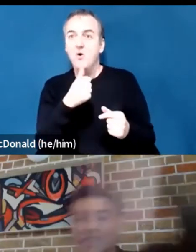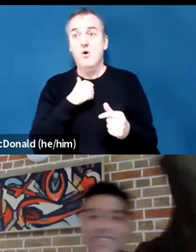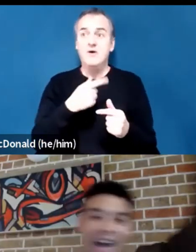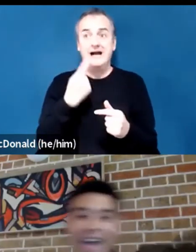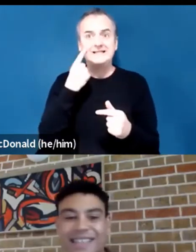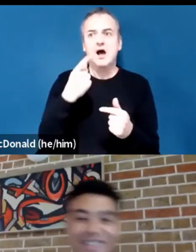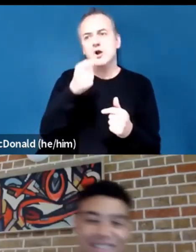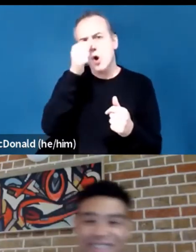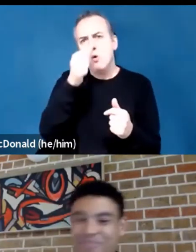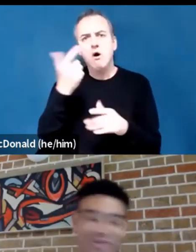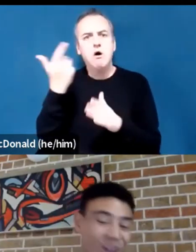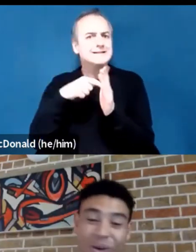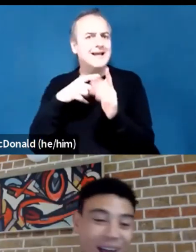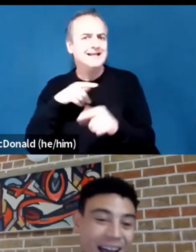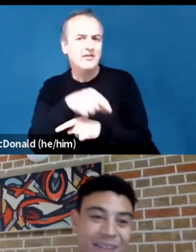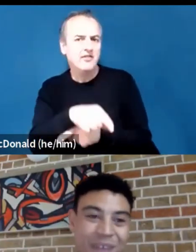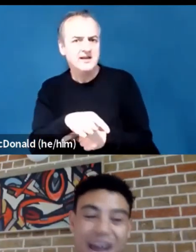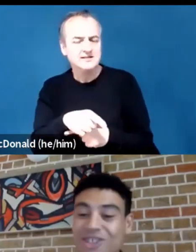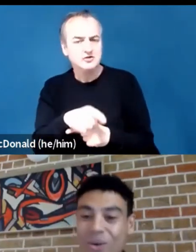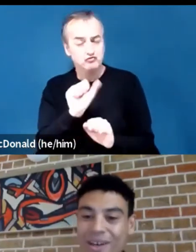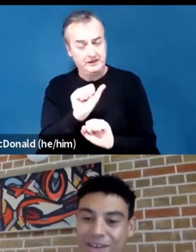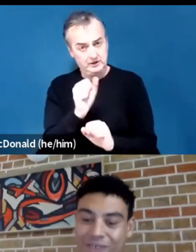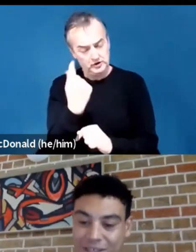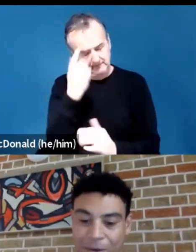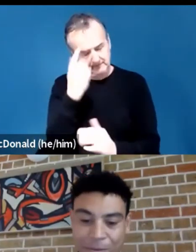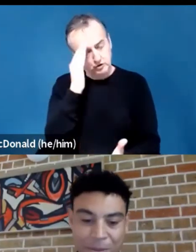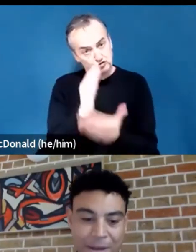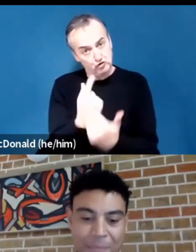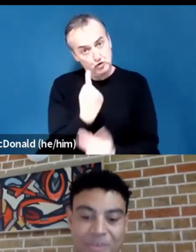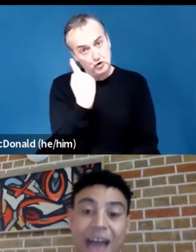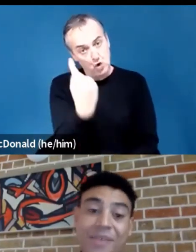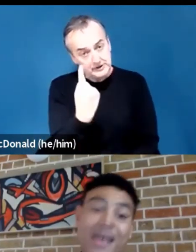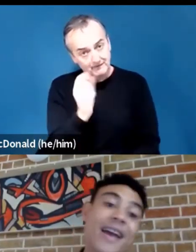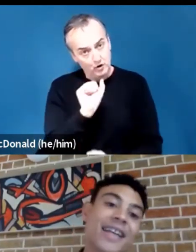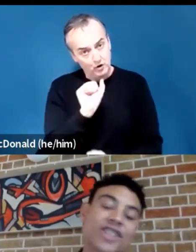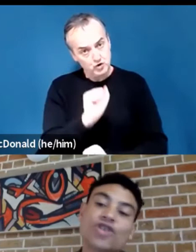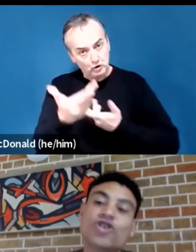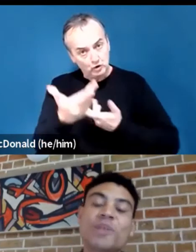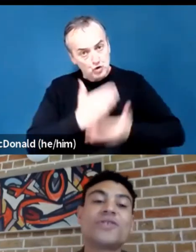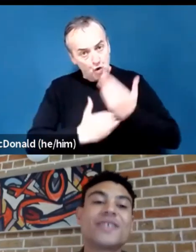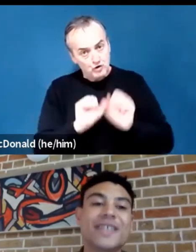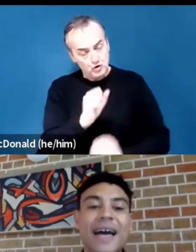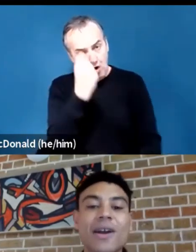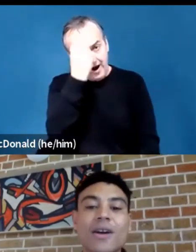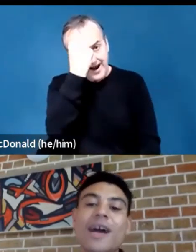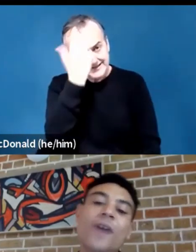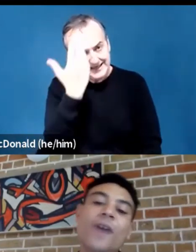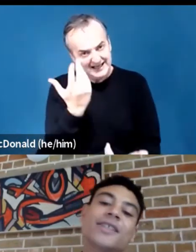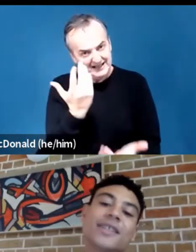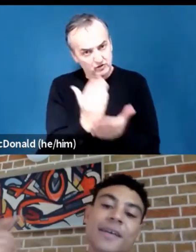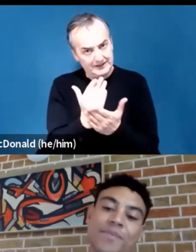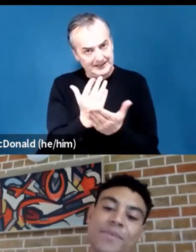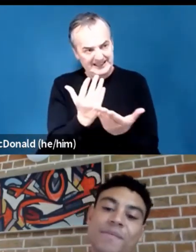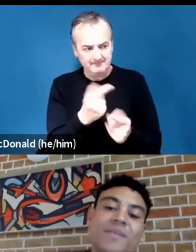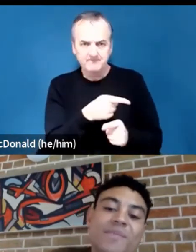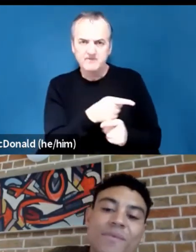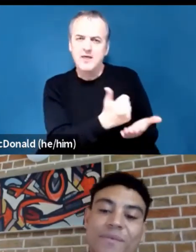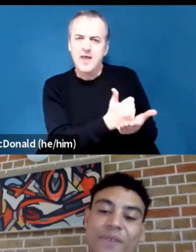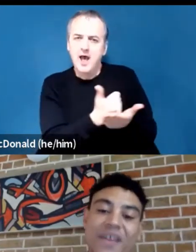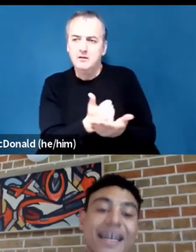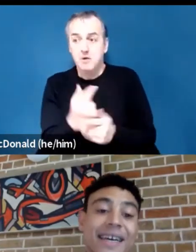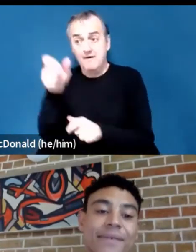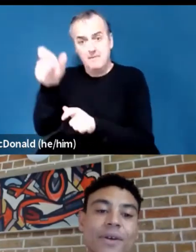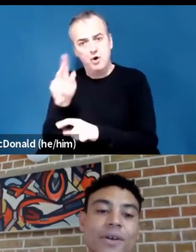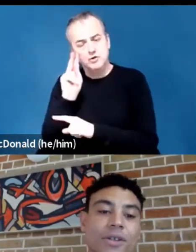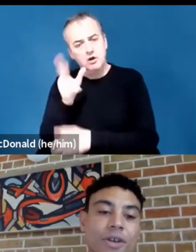now, what Sky needs is this. No, I totally agree. So yeah. It should just be used as a dialogue and not actually